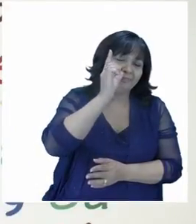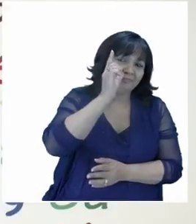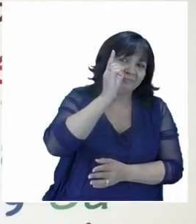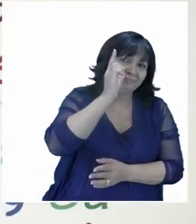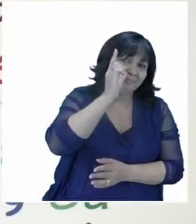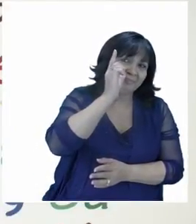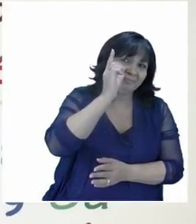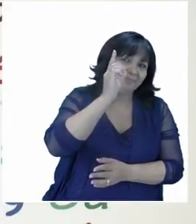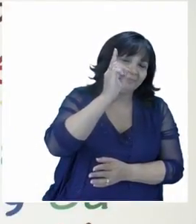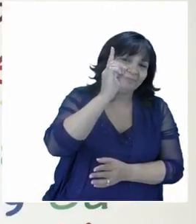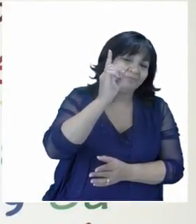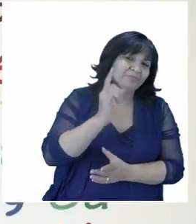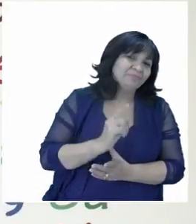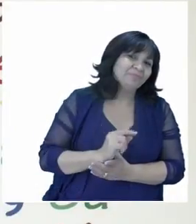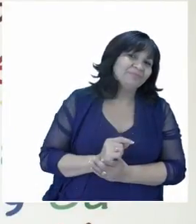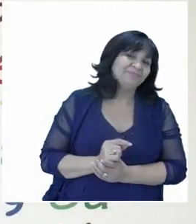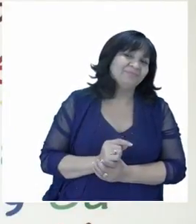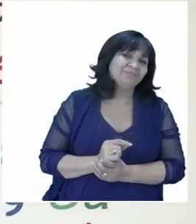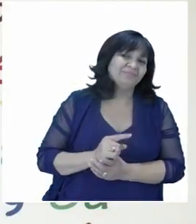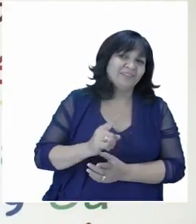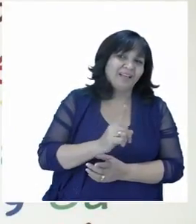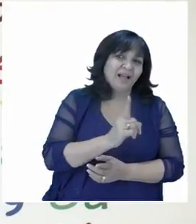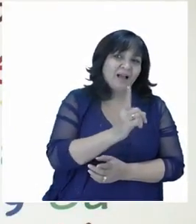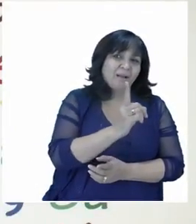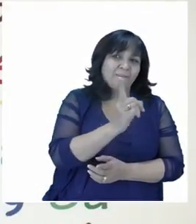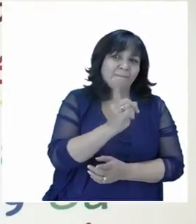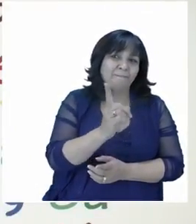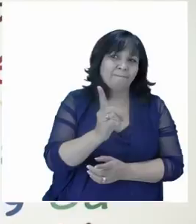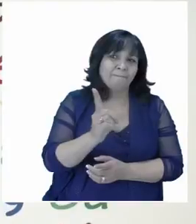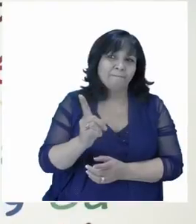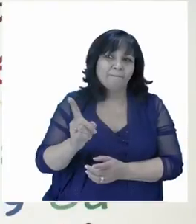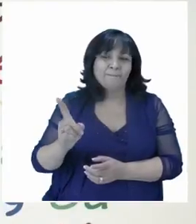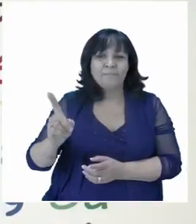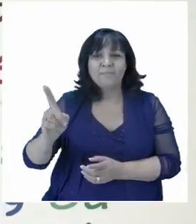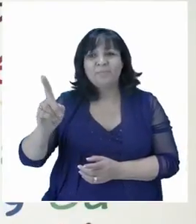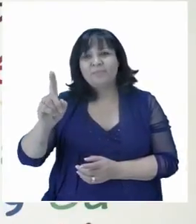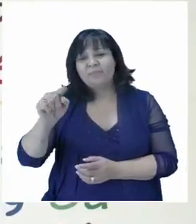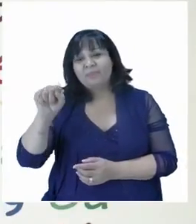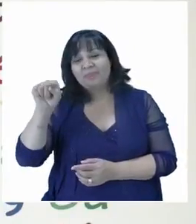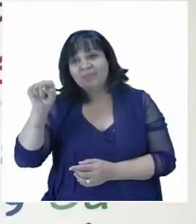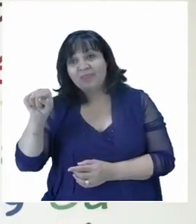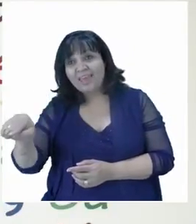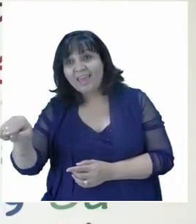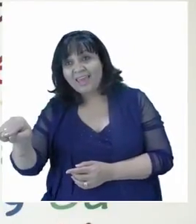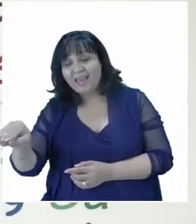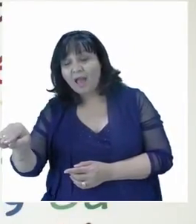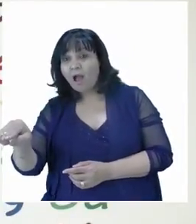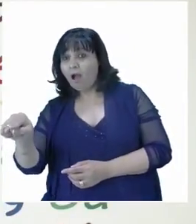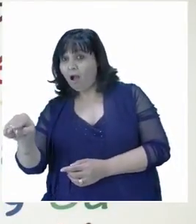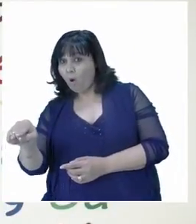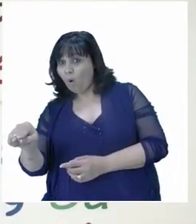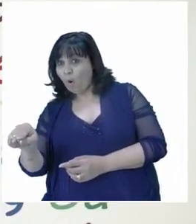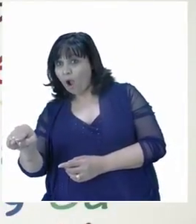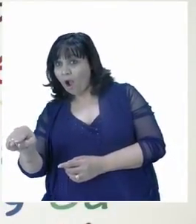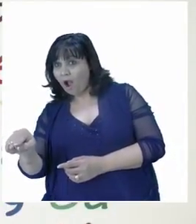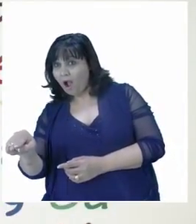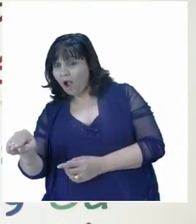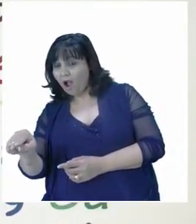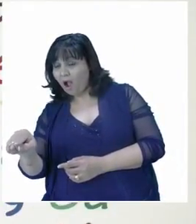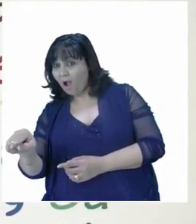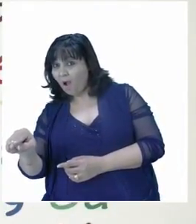hop, hop, hop, hop. Hop, hop, hop, hop, hop.